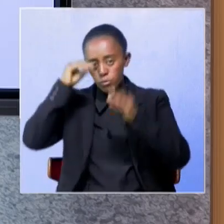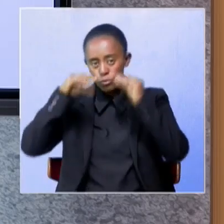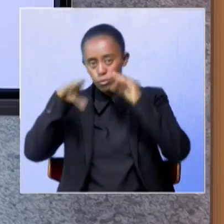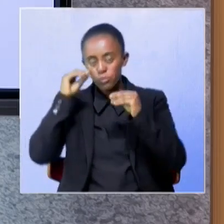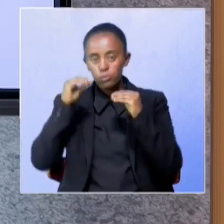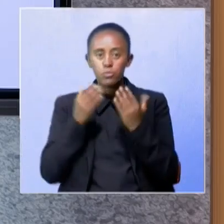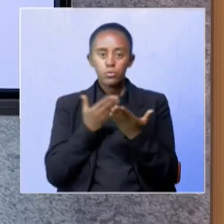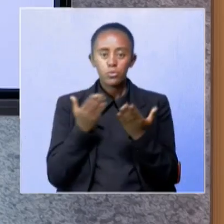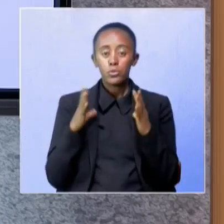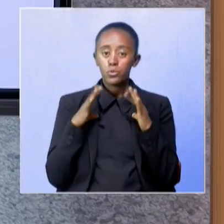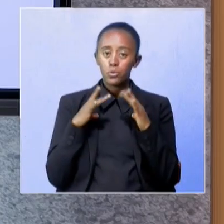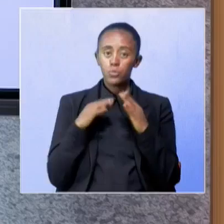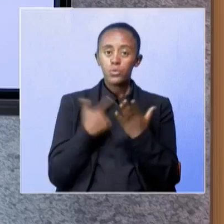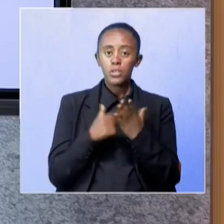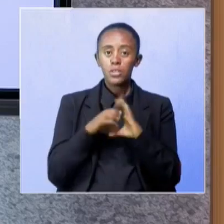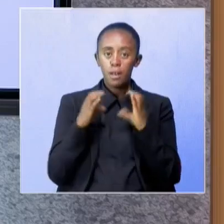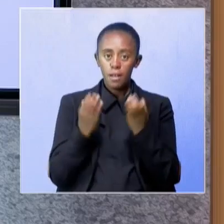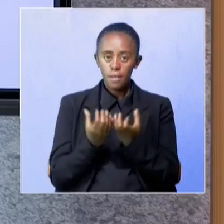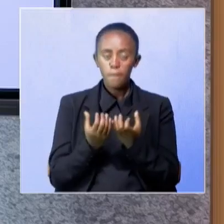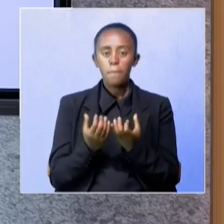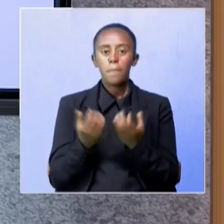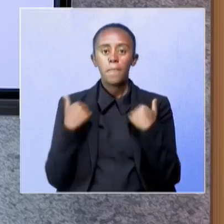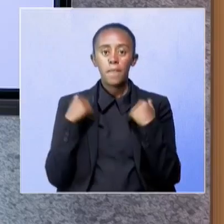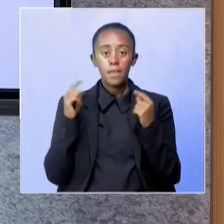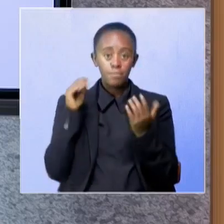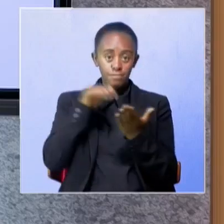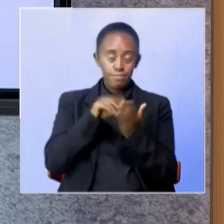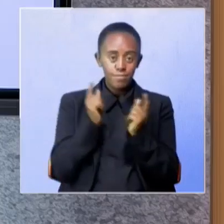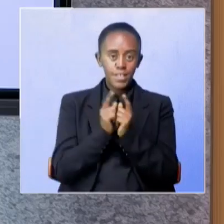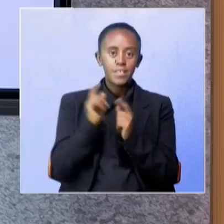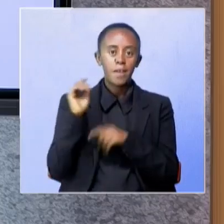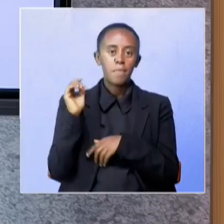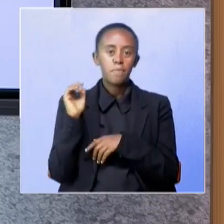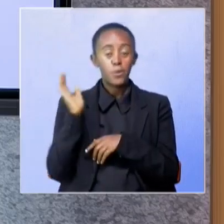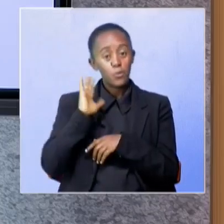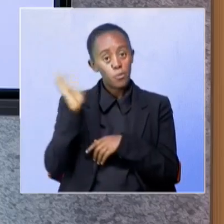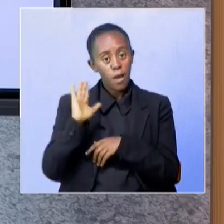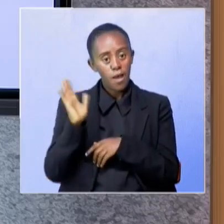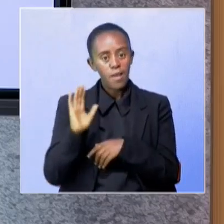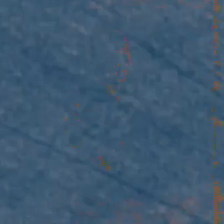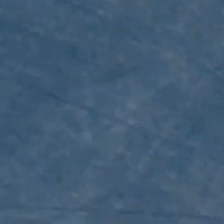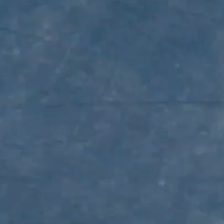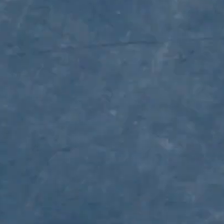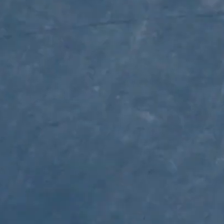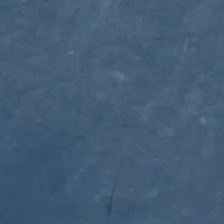things and enjoyed this class, and I hope to see you again next time. Goodbye.